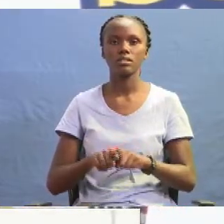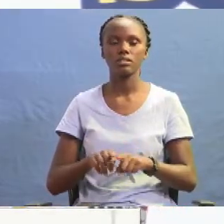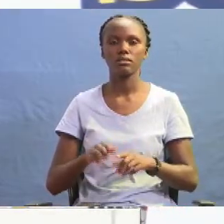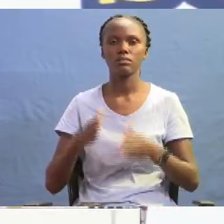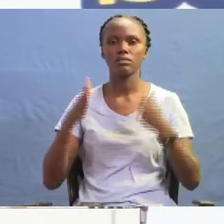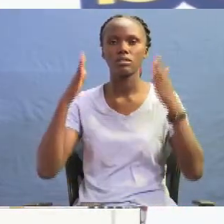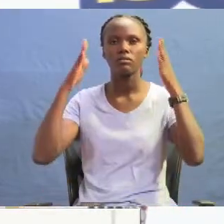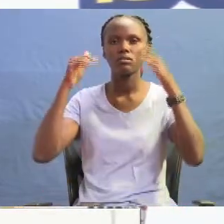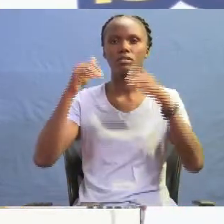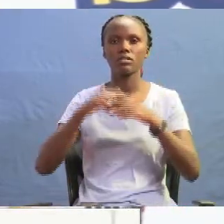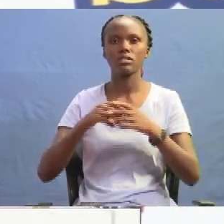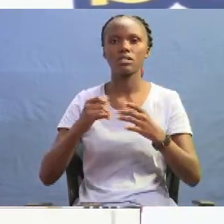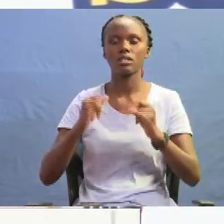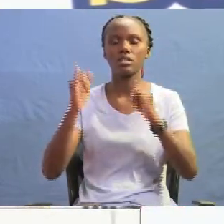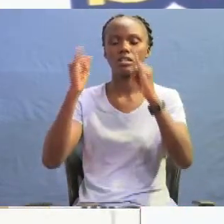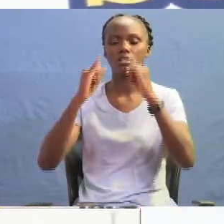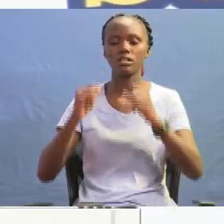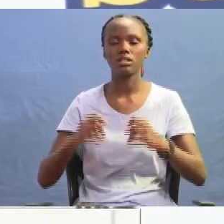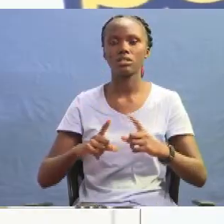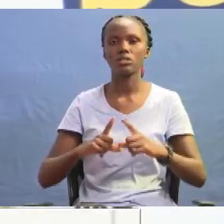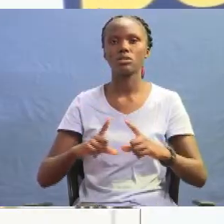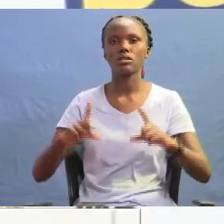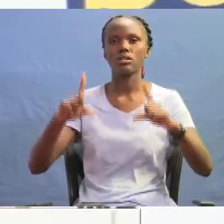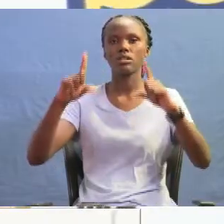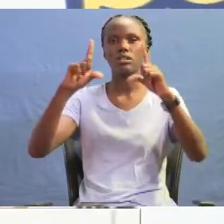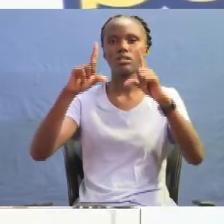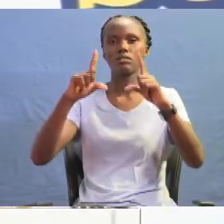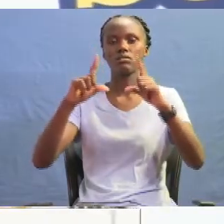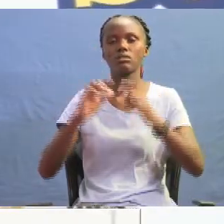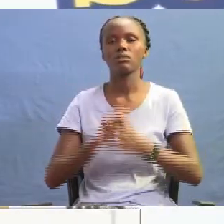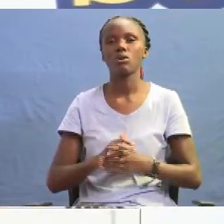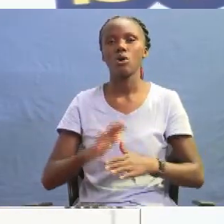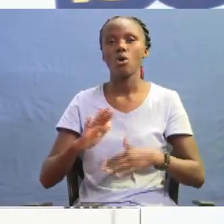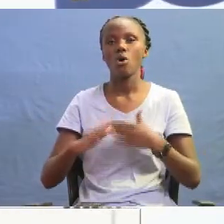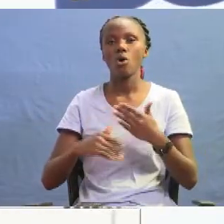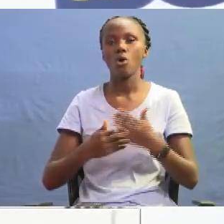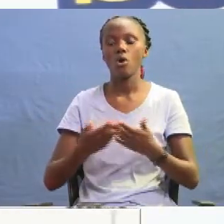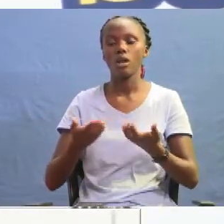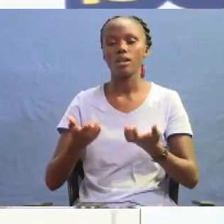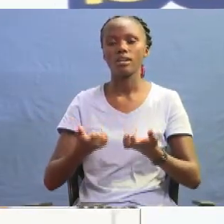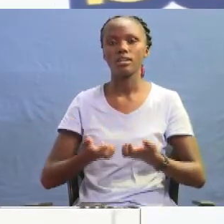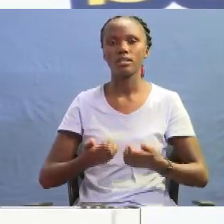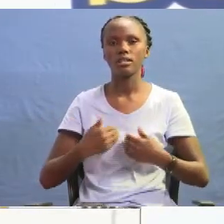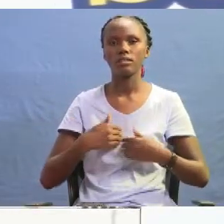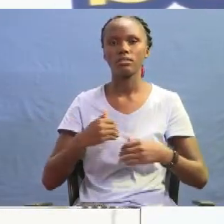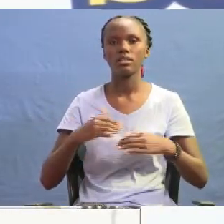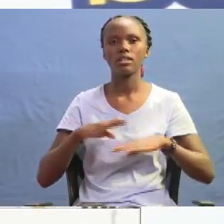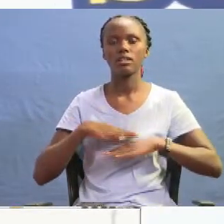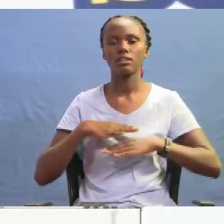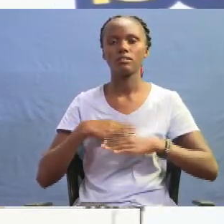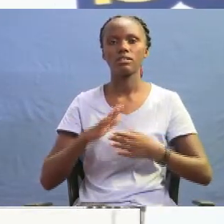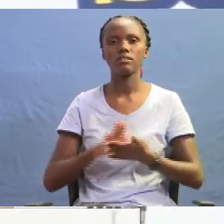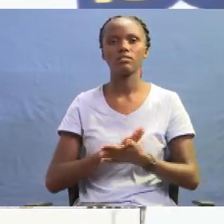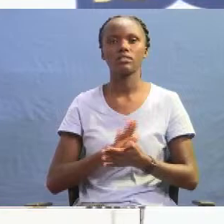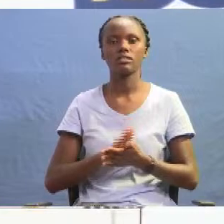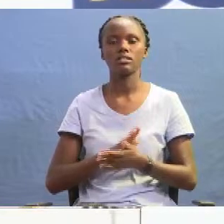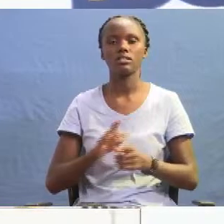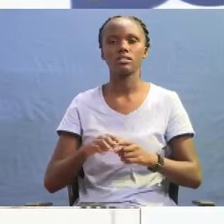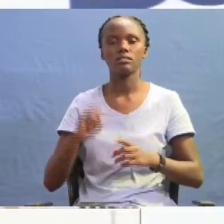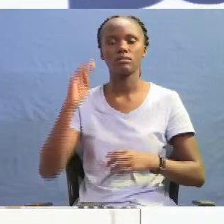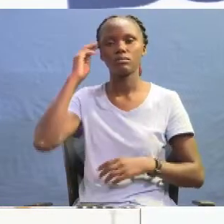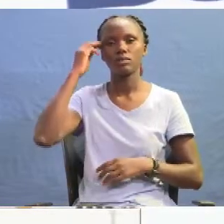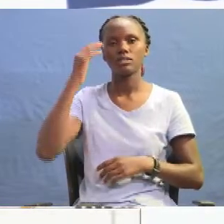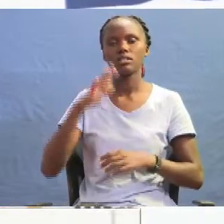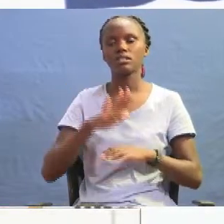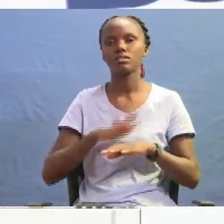an international level, we have to have enough speed, enough endurance and mentality,